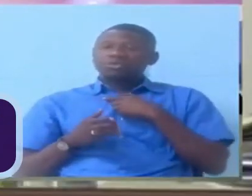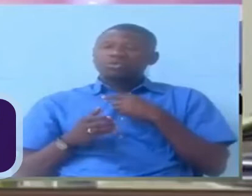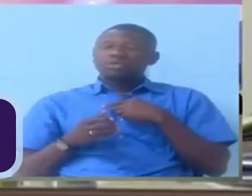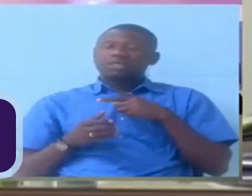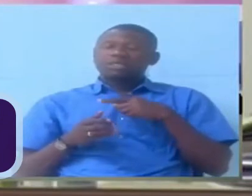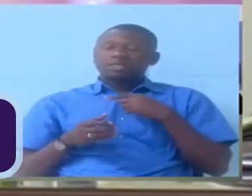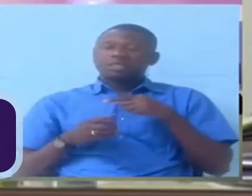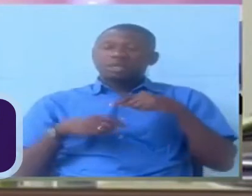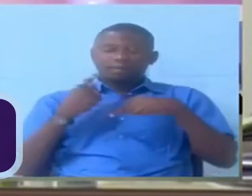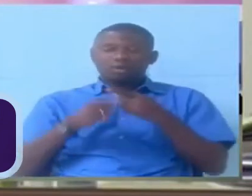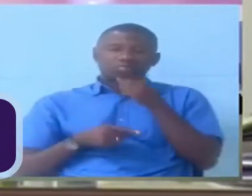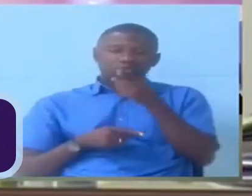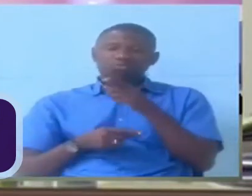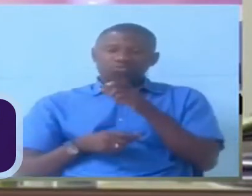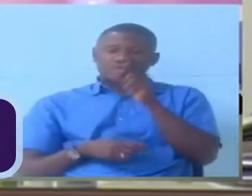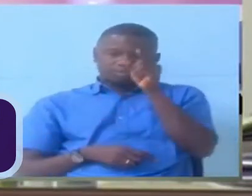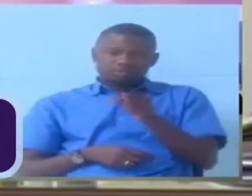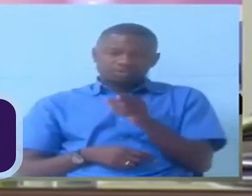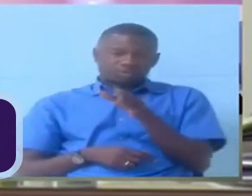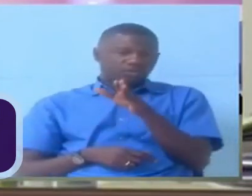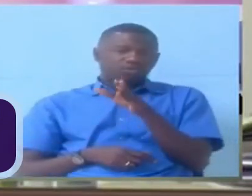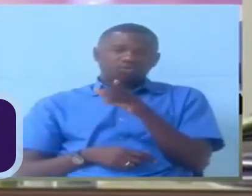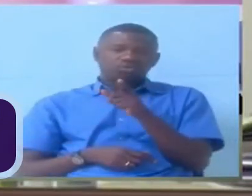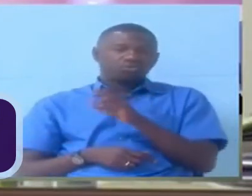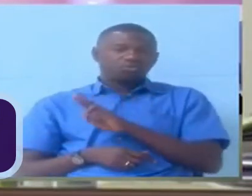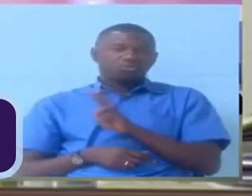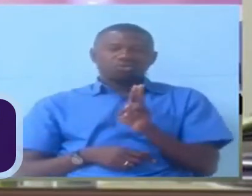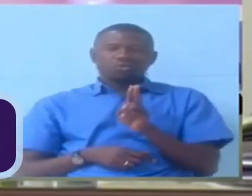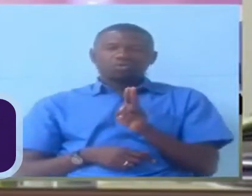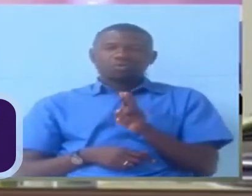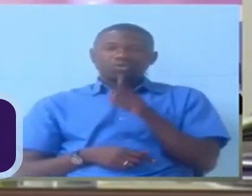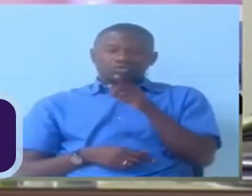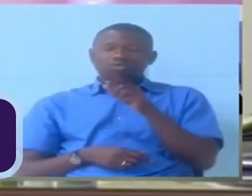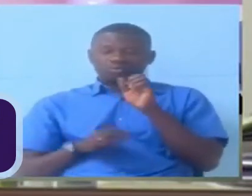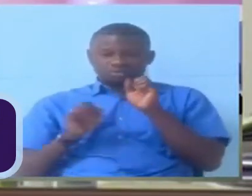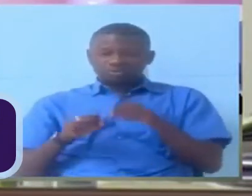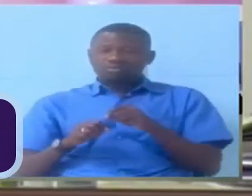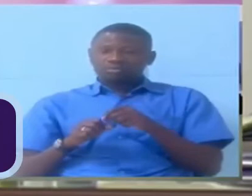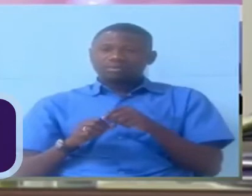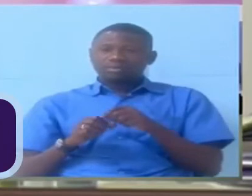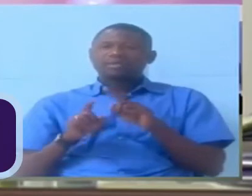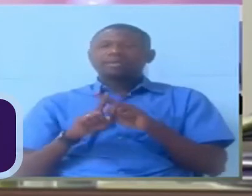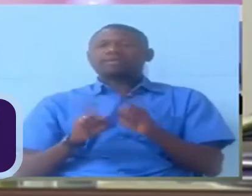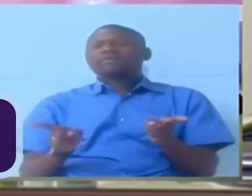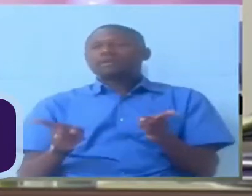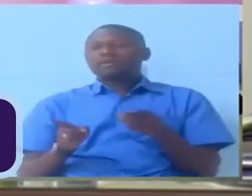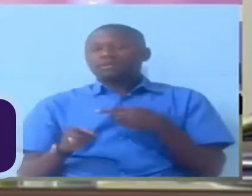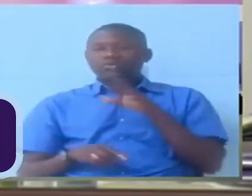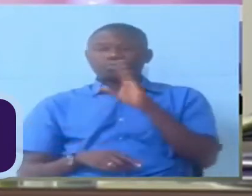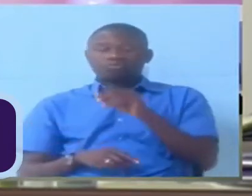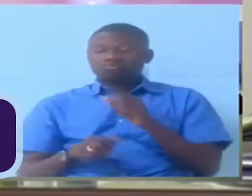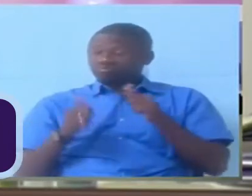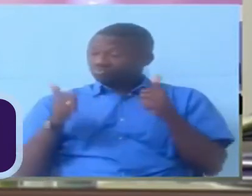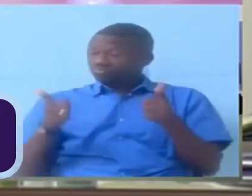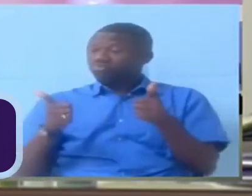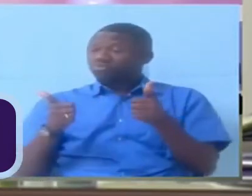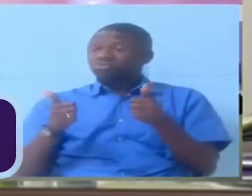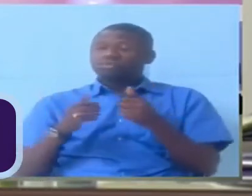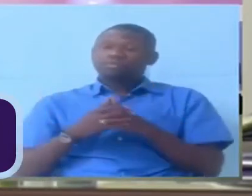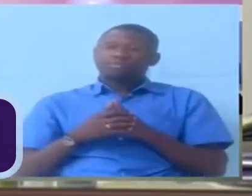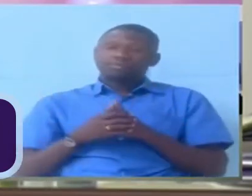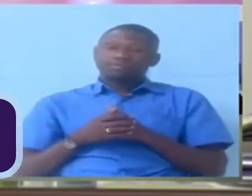kay nyami ko sojar bunda be nyami. If you are promoted, the burden is on the command. Put